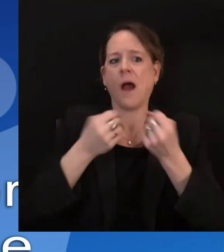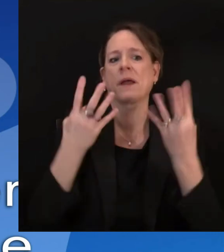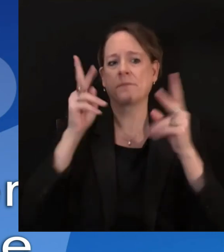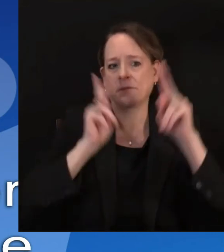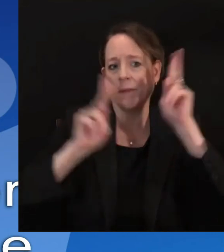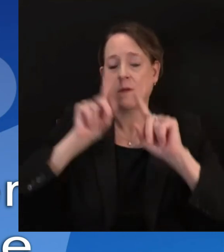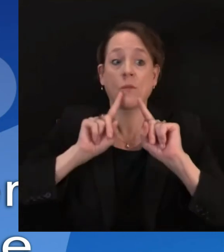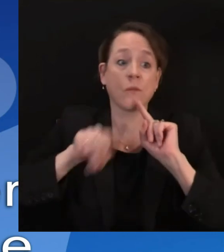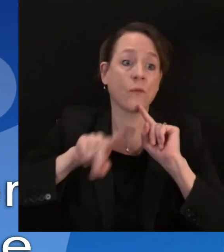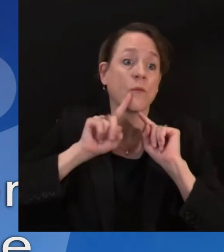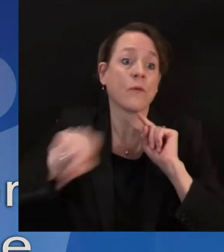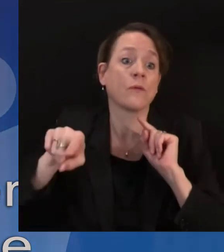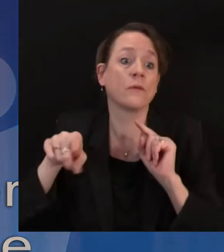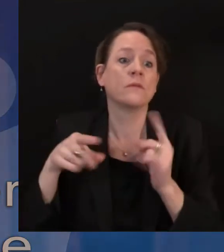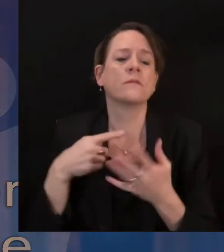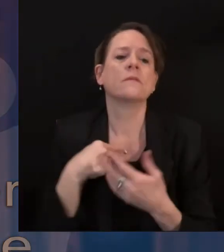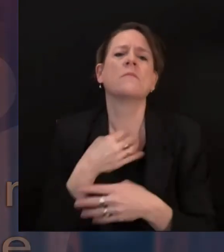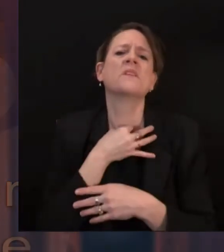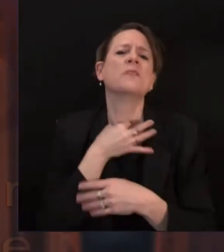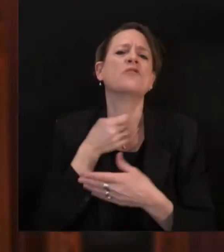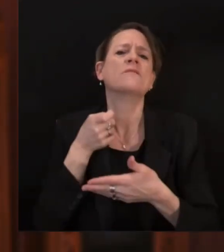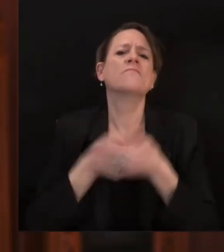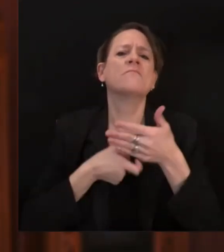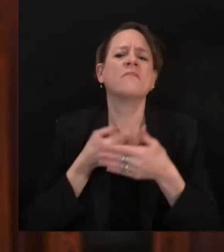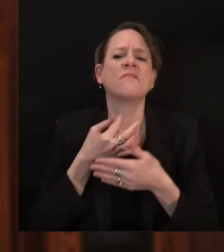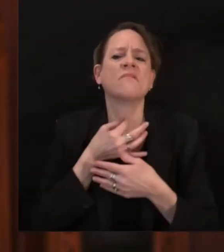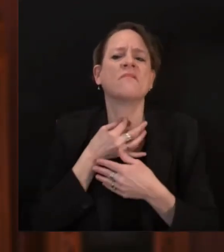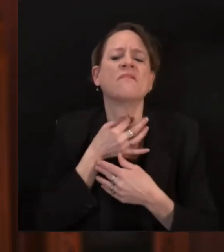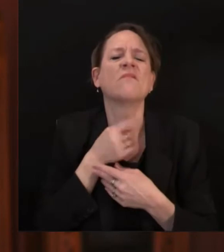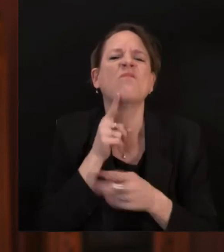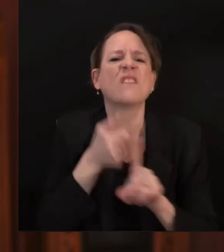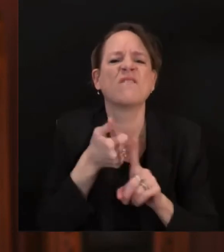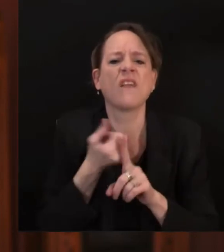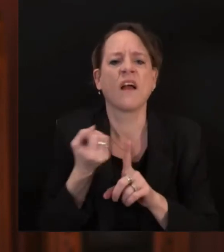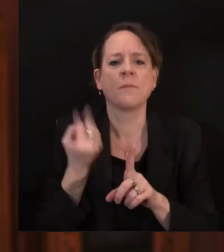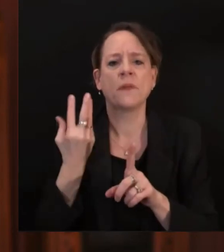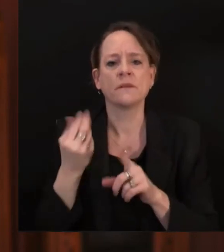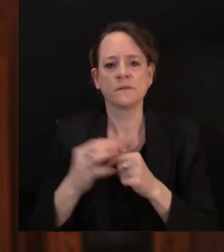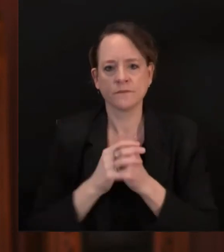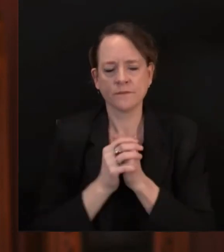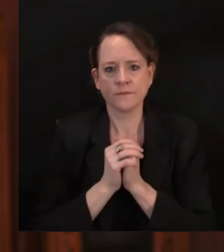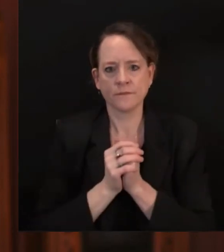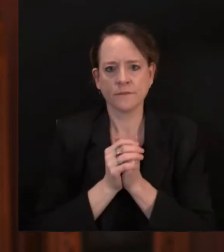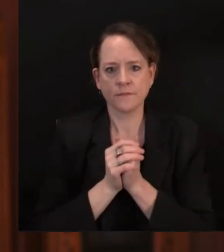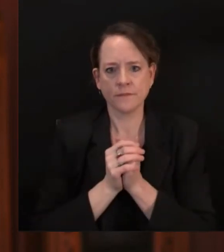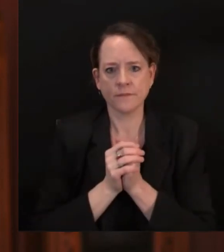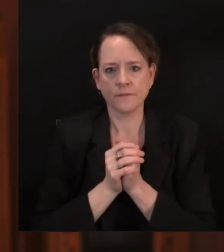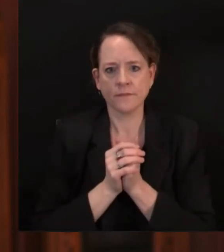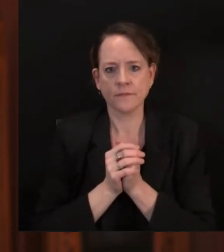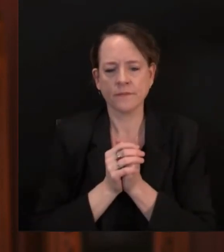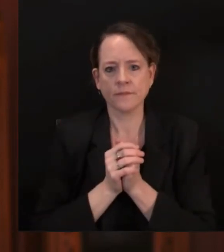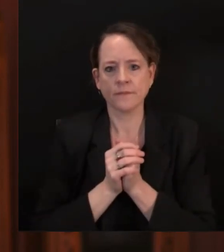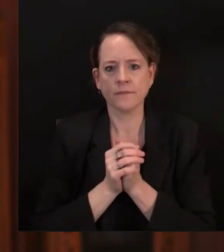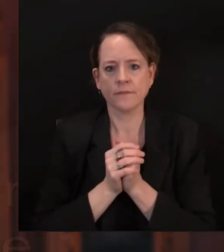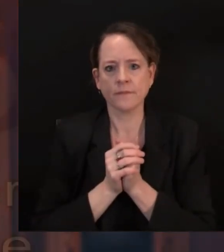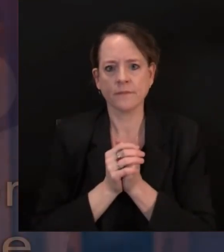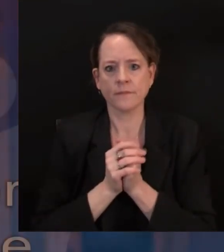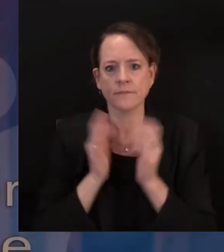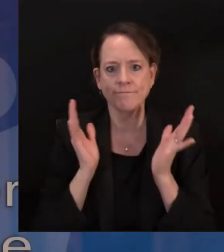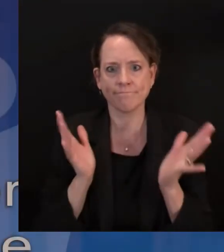Stephanie, I honestly don't know the details of the specific contract, so we'll have to get back to you.